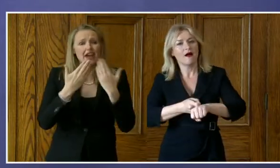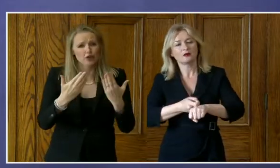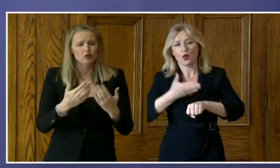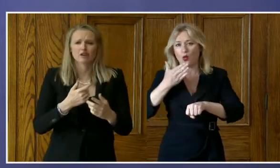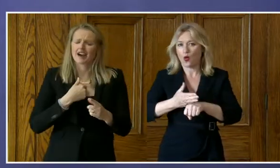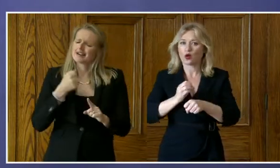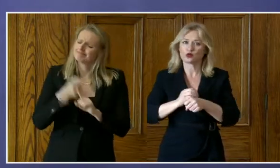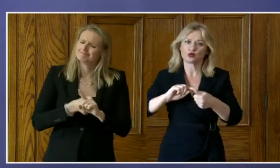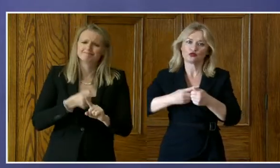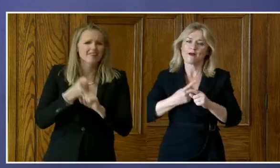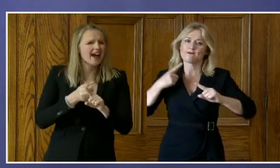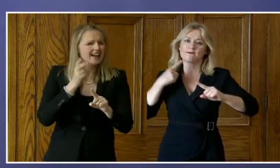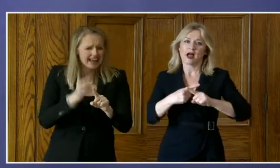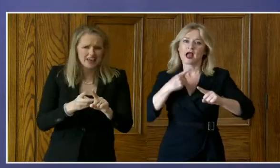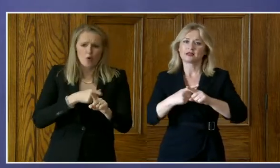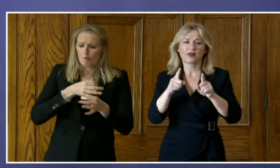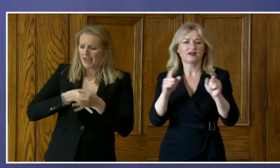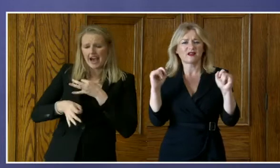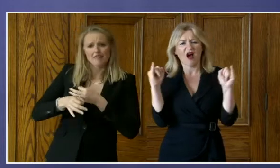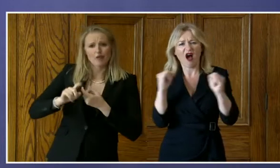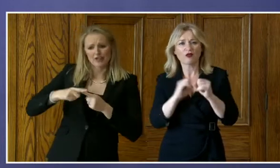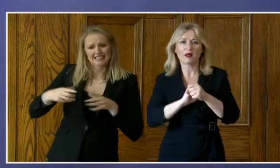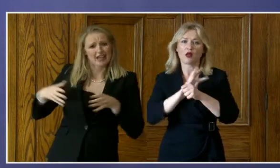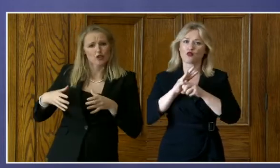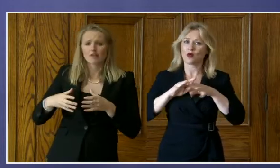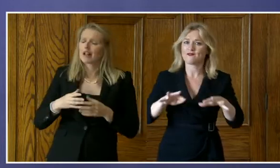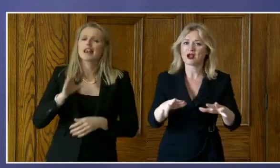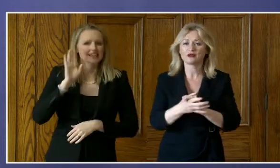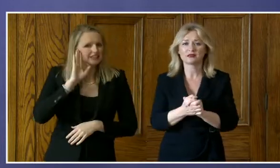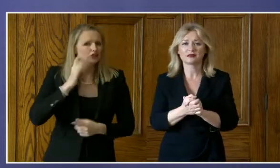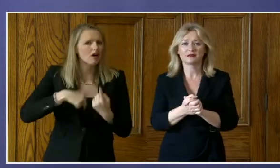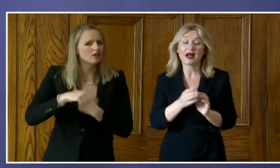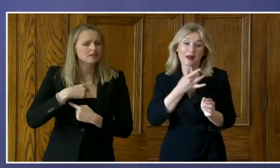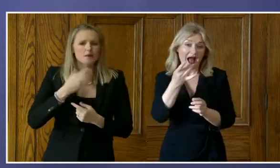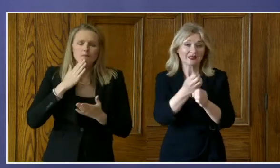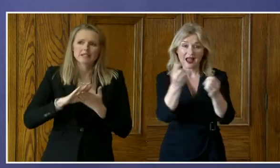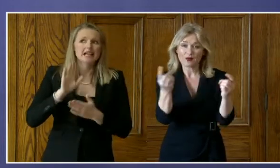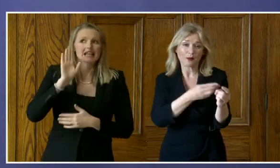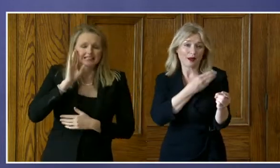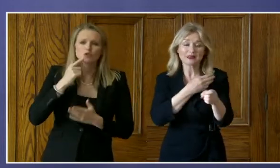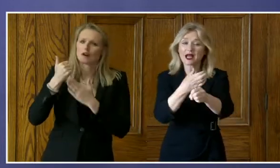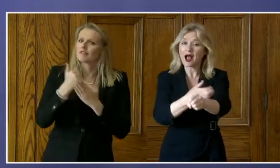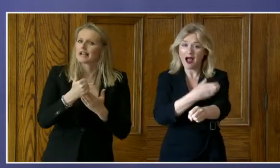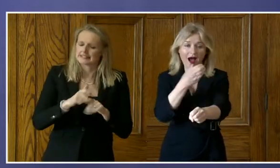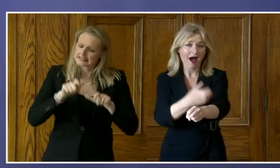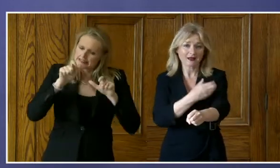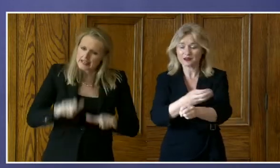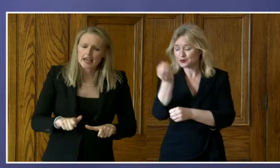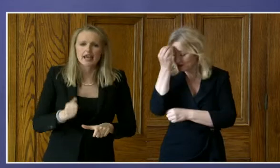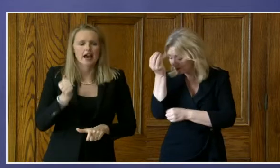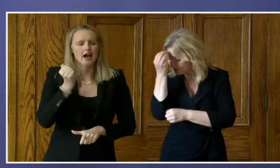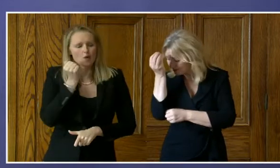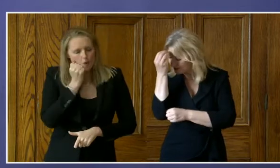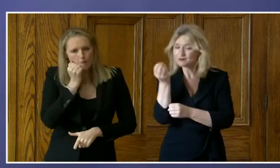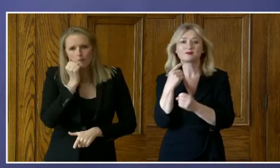of the executive to continue to follow the public advice, continue the good example that you have been leading on over the last